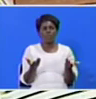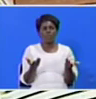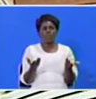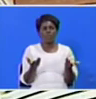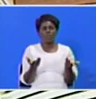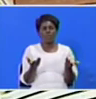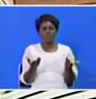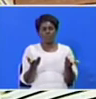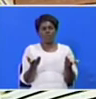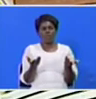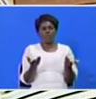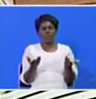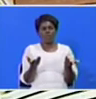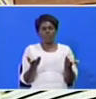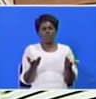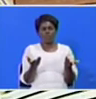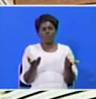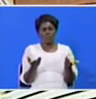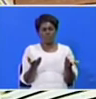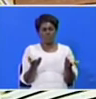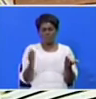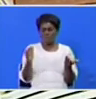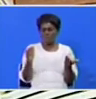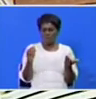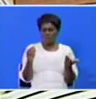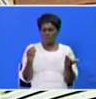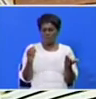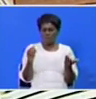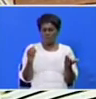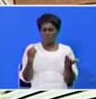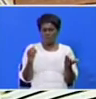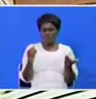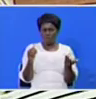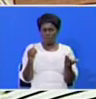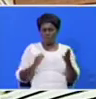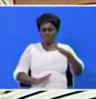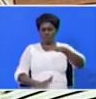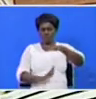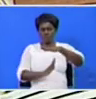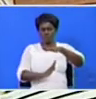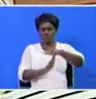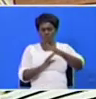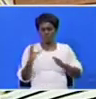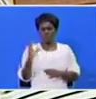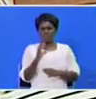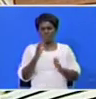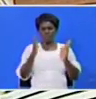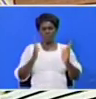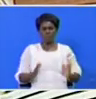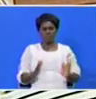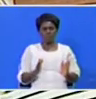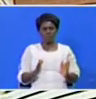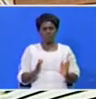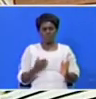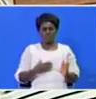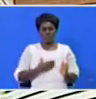the so-called Augureya that appeared as head of the chamber that visited State